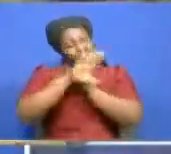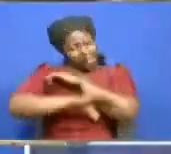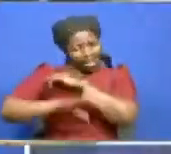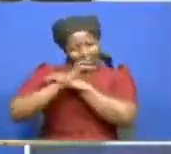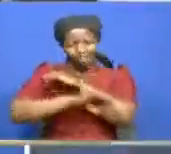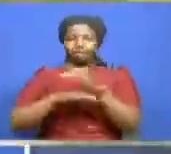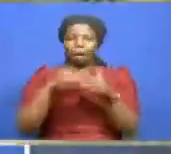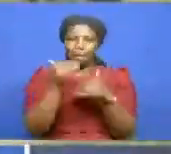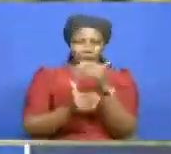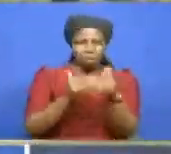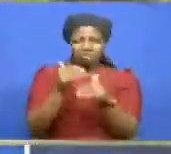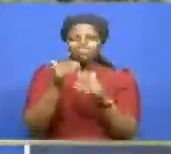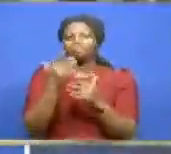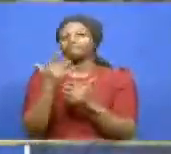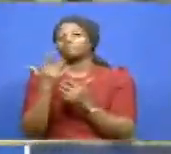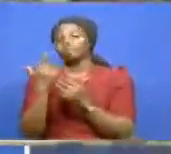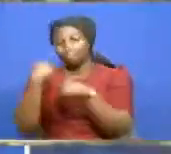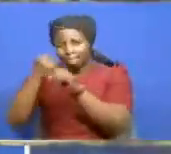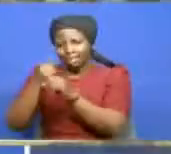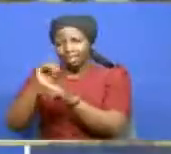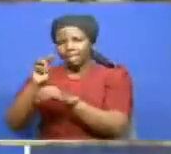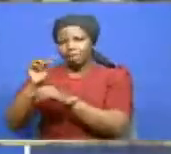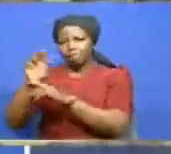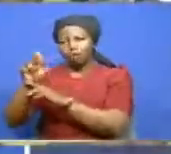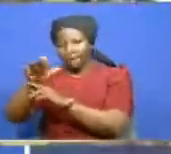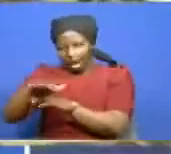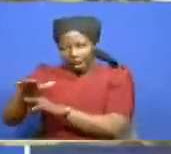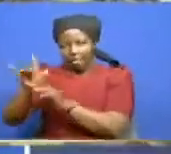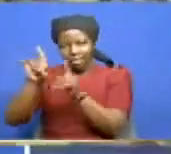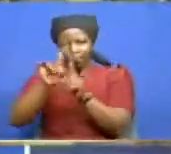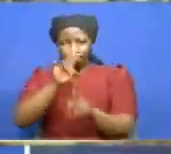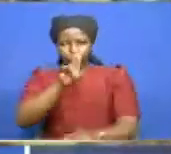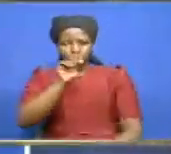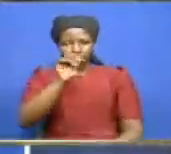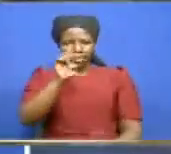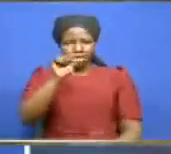process of listing Mau Complex as a UNESCO World Heritage Site.